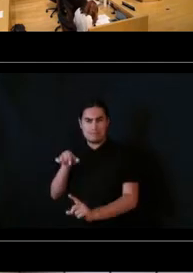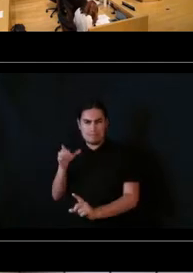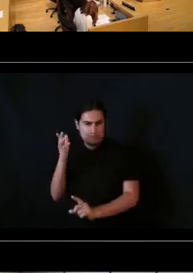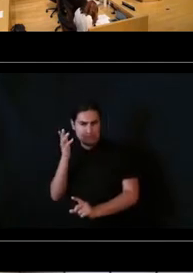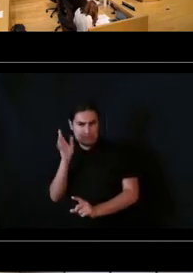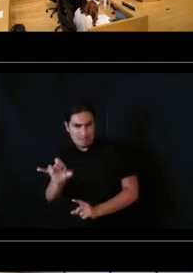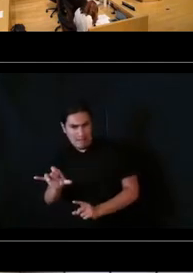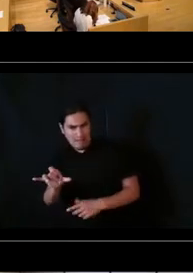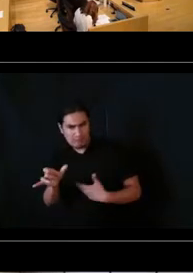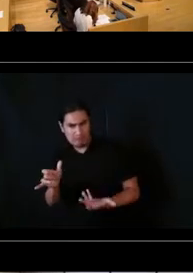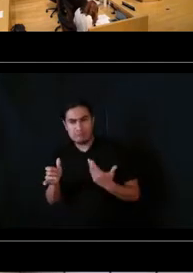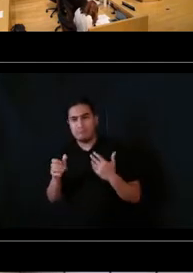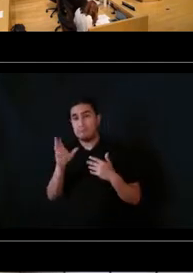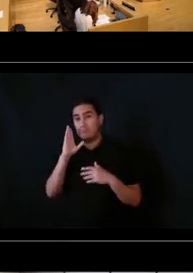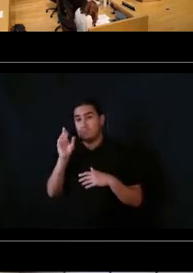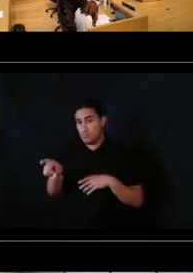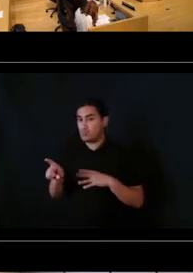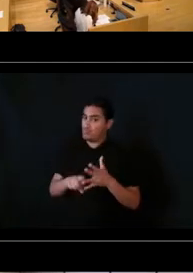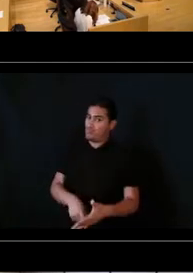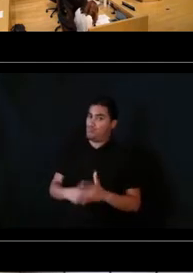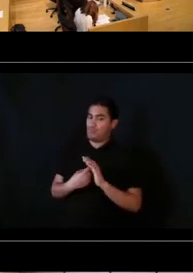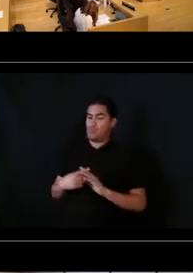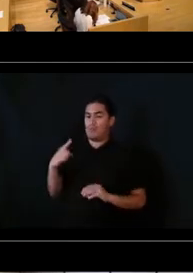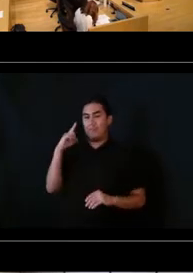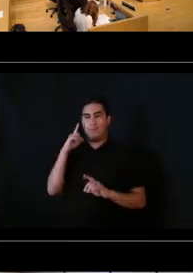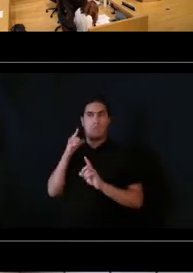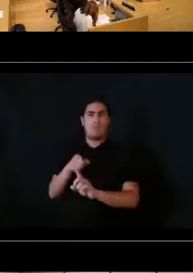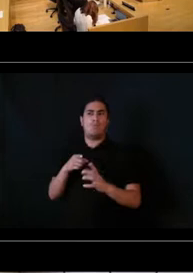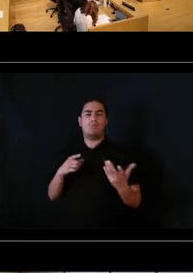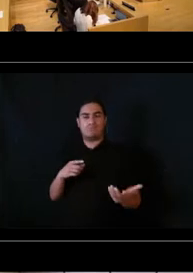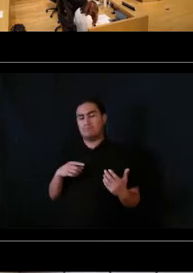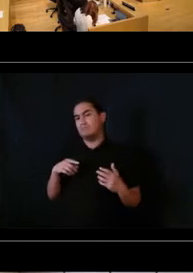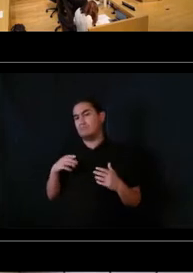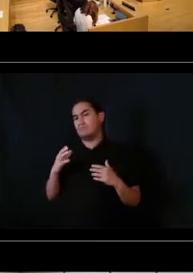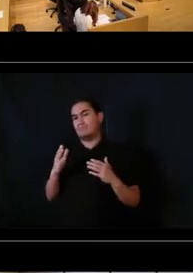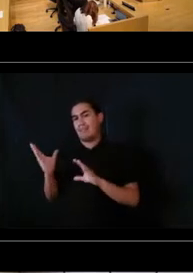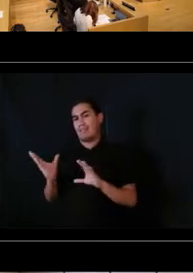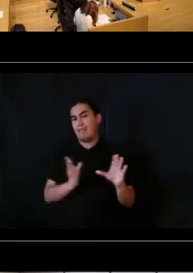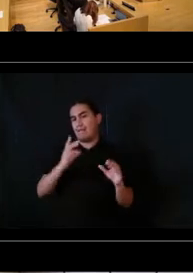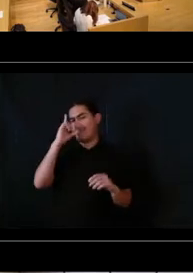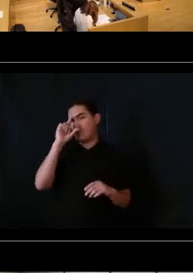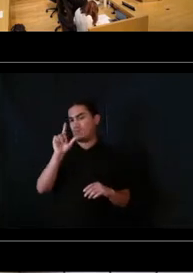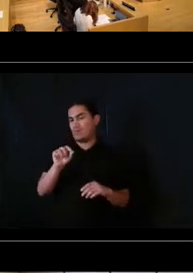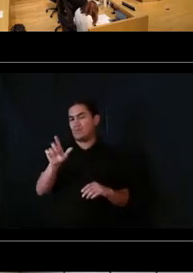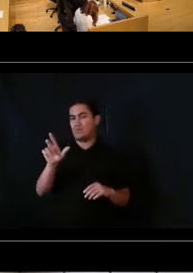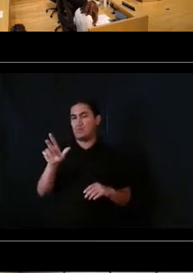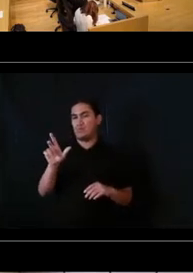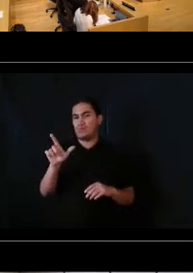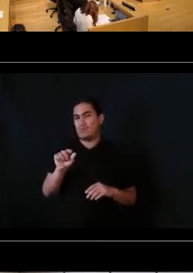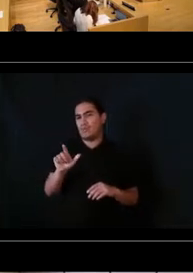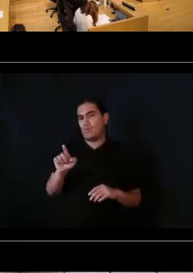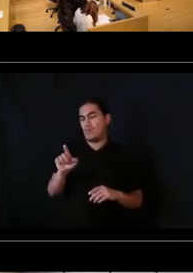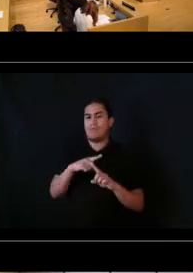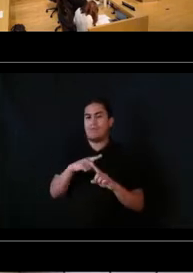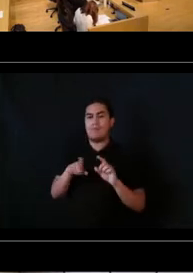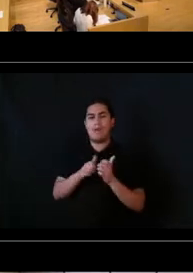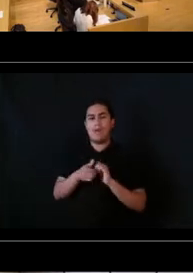how's it it's going to supposed to kick start i understand the stated goal kickstart the plan for 2021 but how's it actually going to